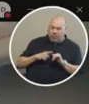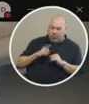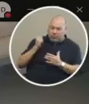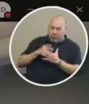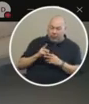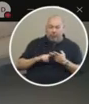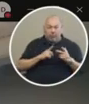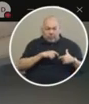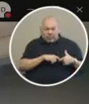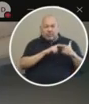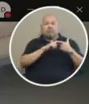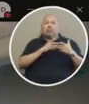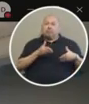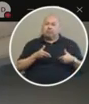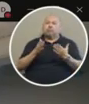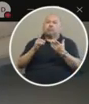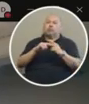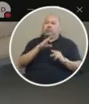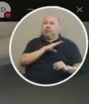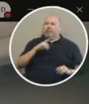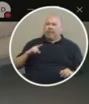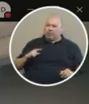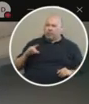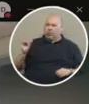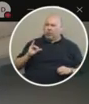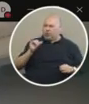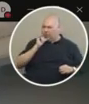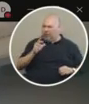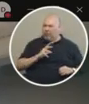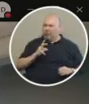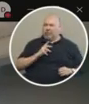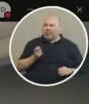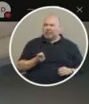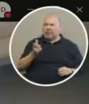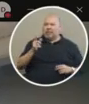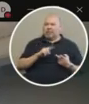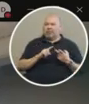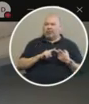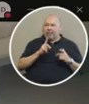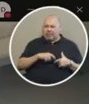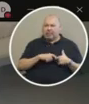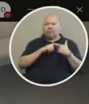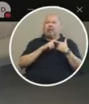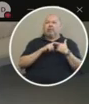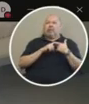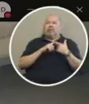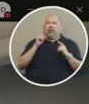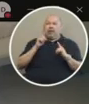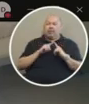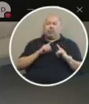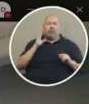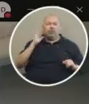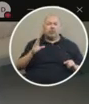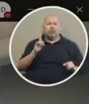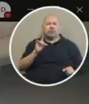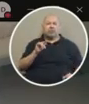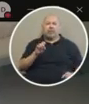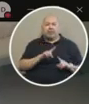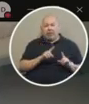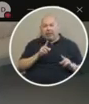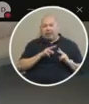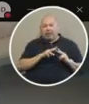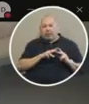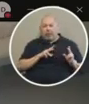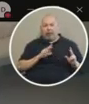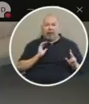projects, we will bring that for notation to council, because they're not formally being deleted. They're being suspended until a future date. But either